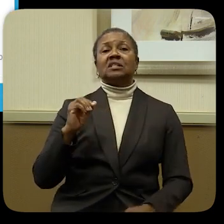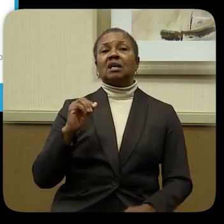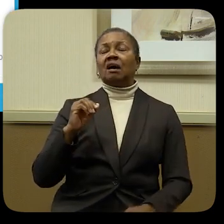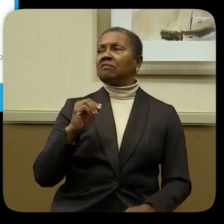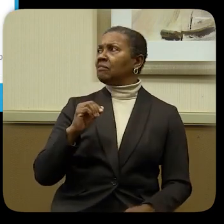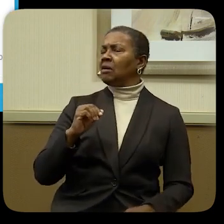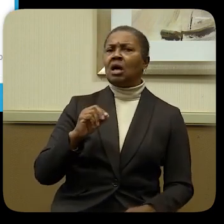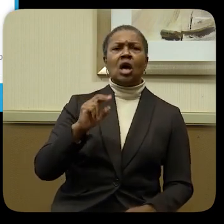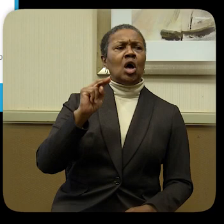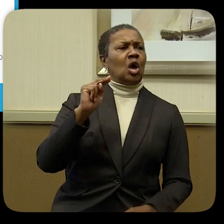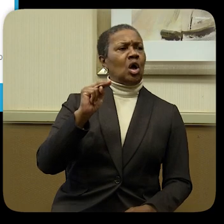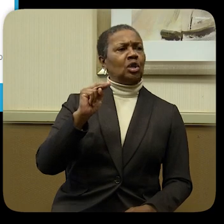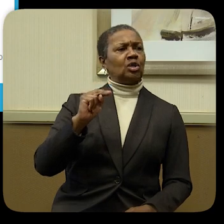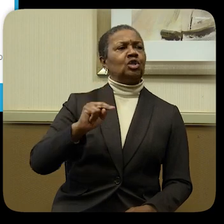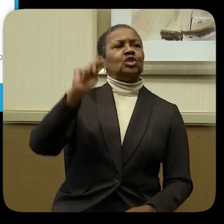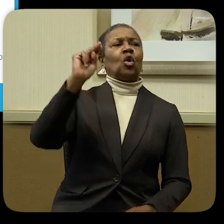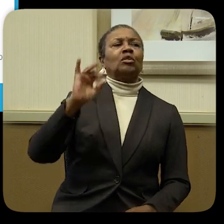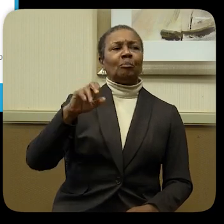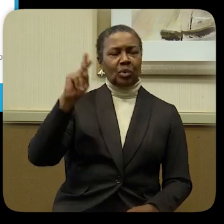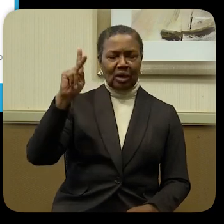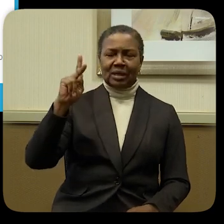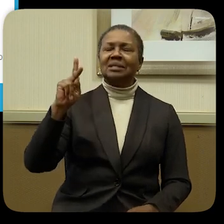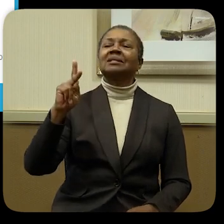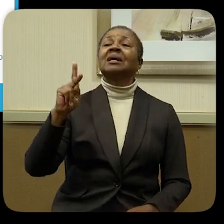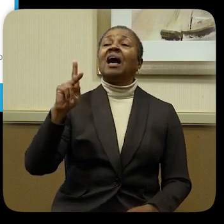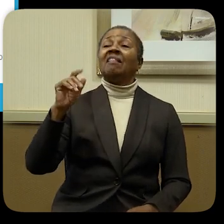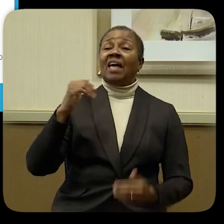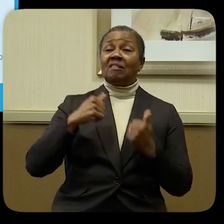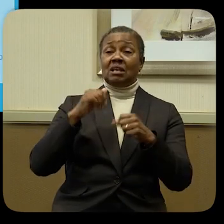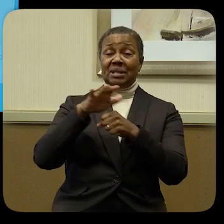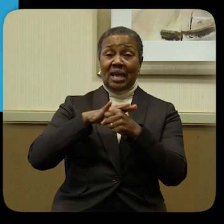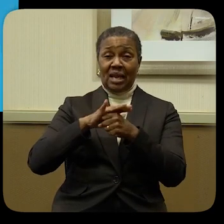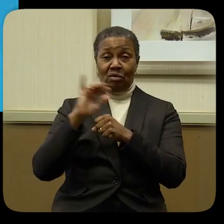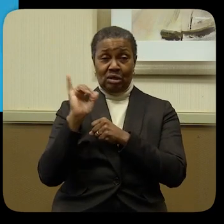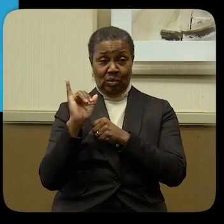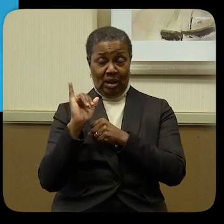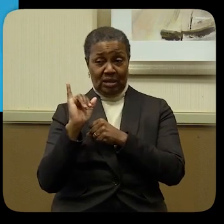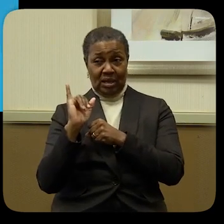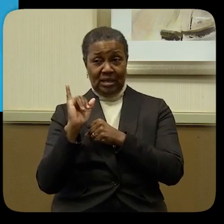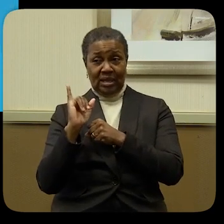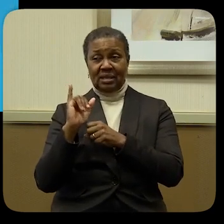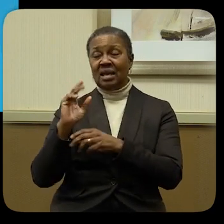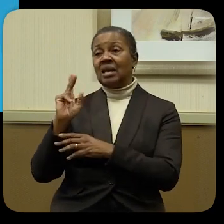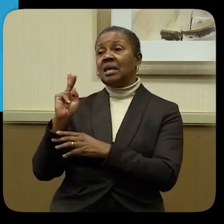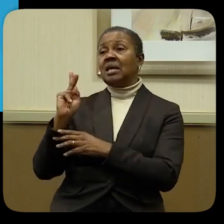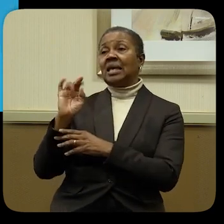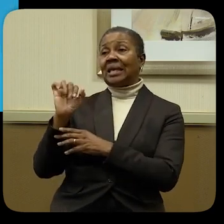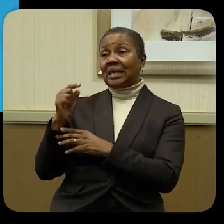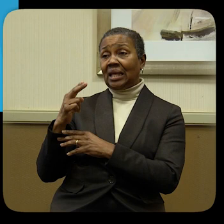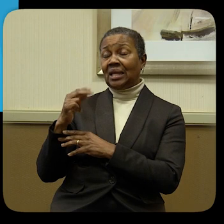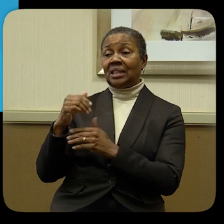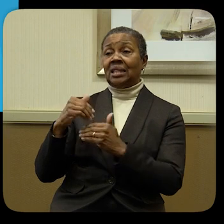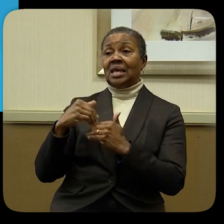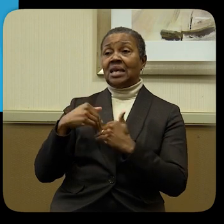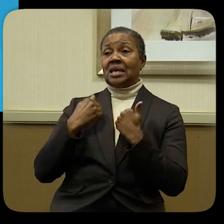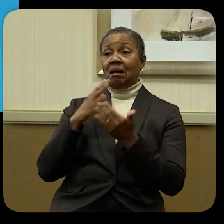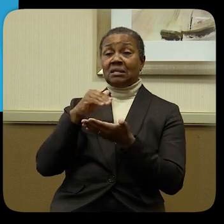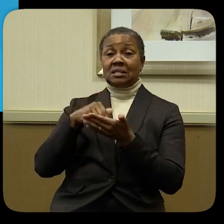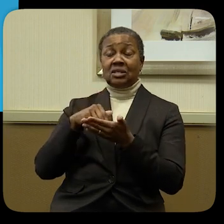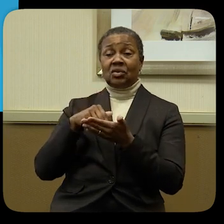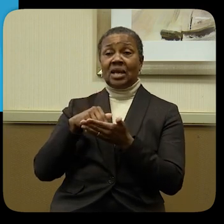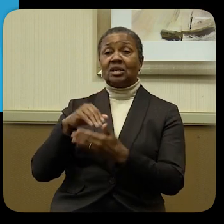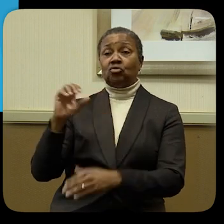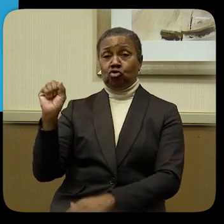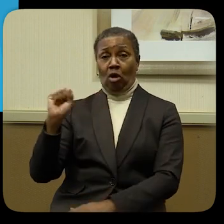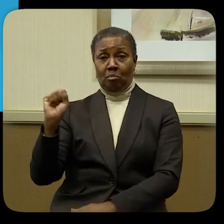you're up in that area, they have some virtual as well. And then the Kenneth Young Center, which is in Schaumburg